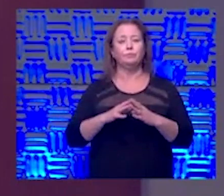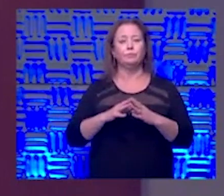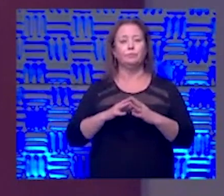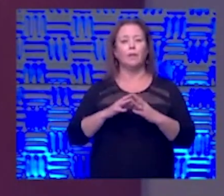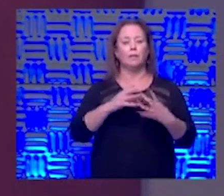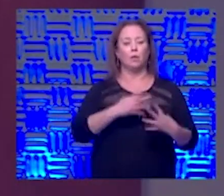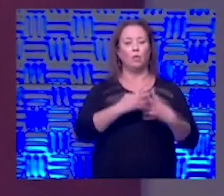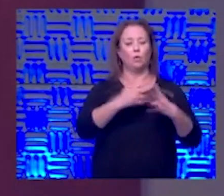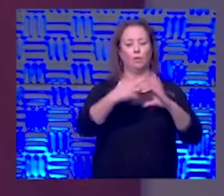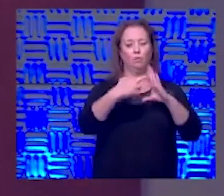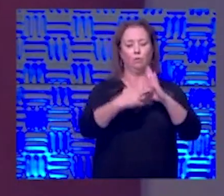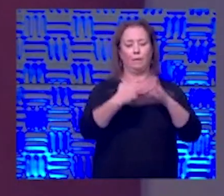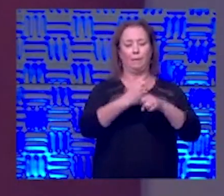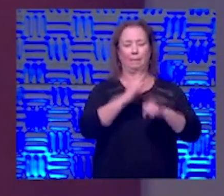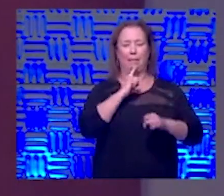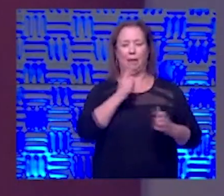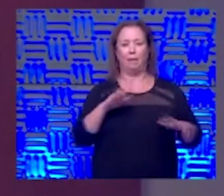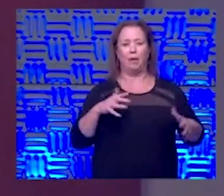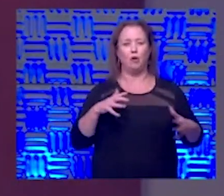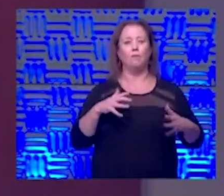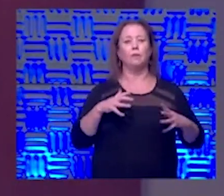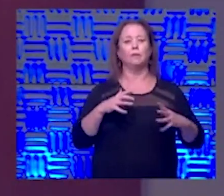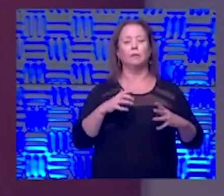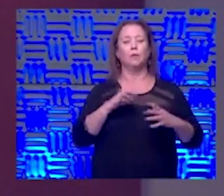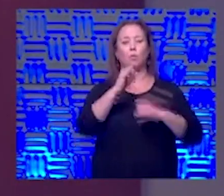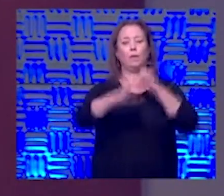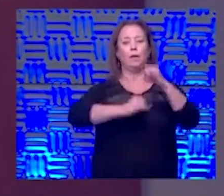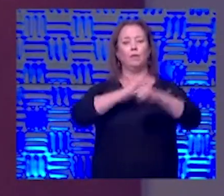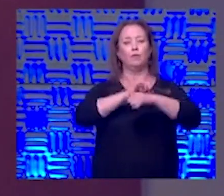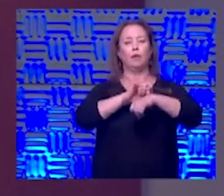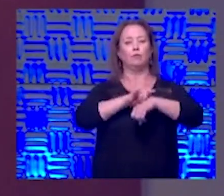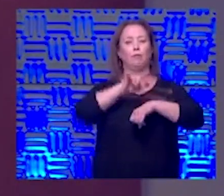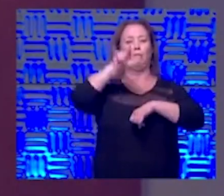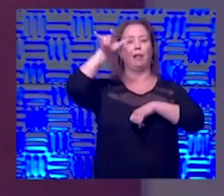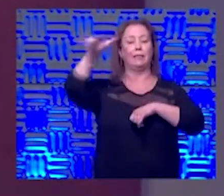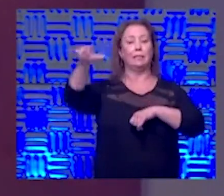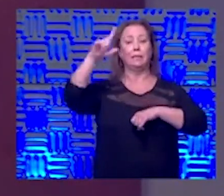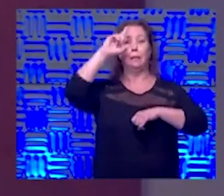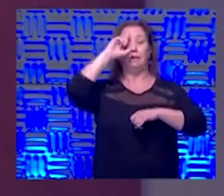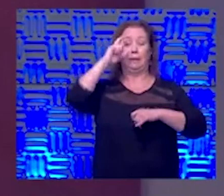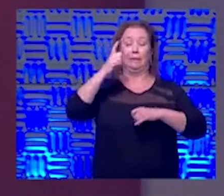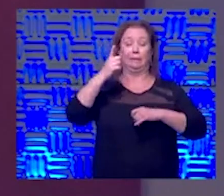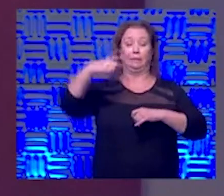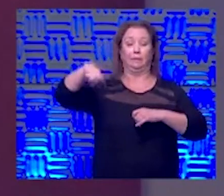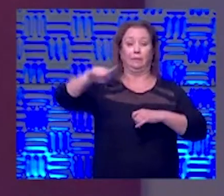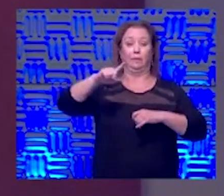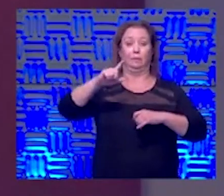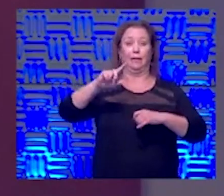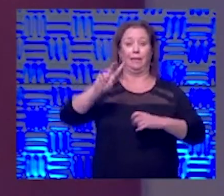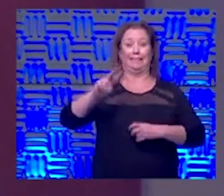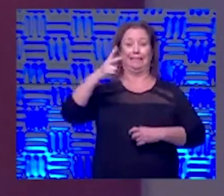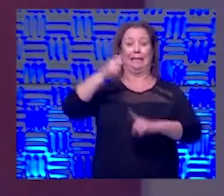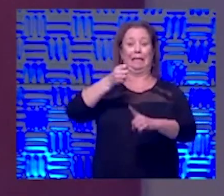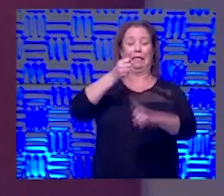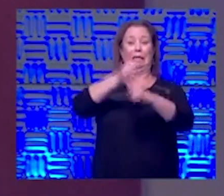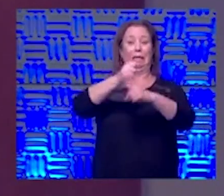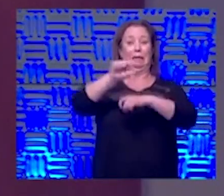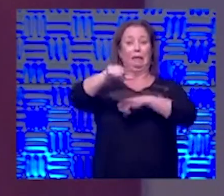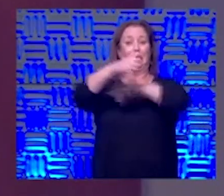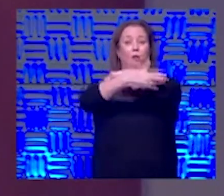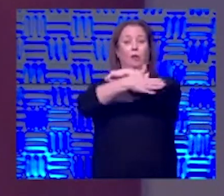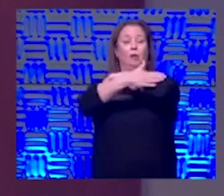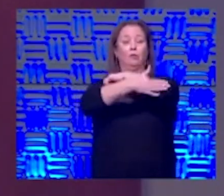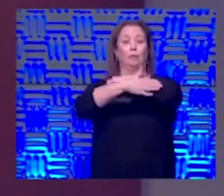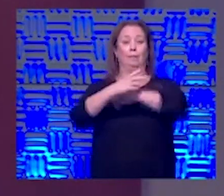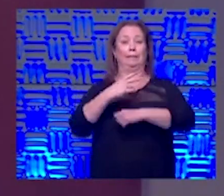quarantine rules makes me a little bit nervous with international travels, because you might have a second wave in a country and